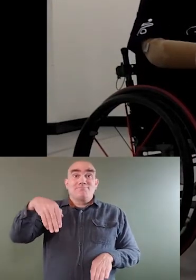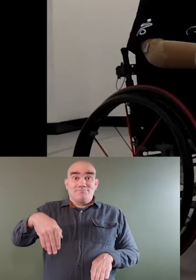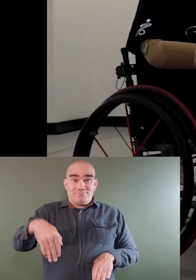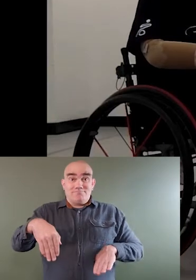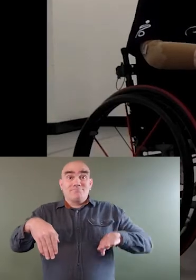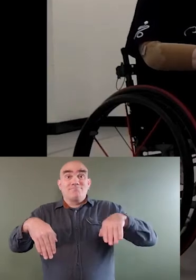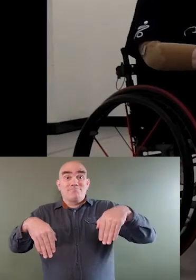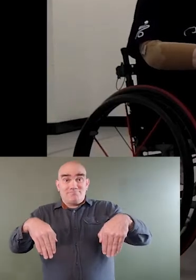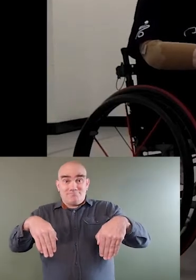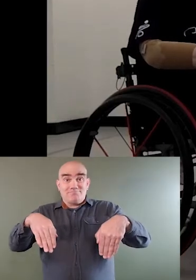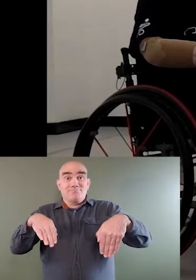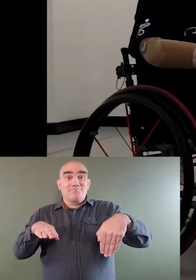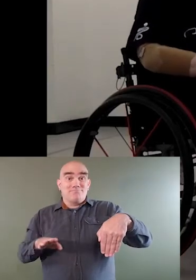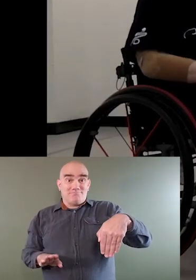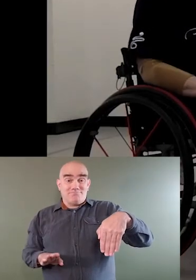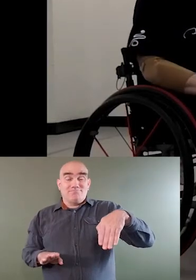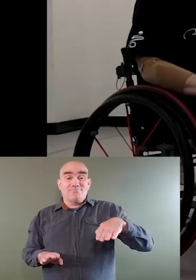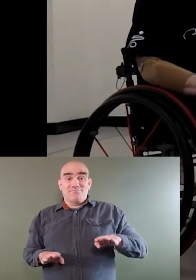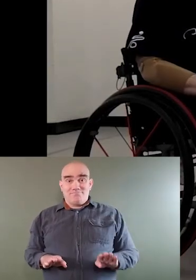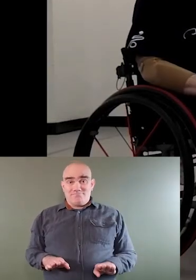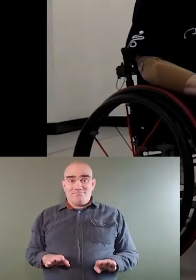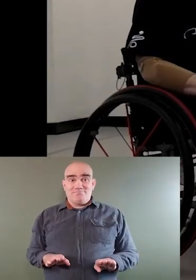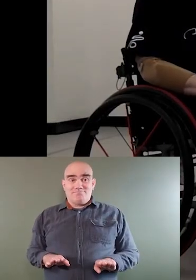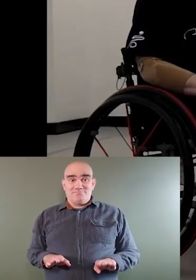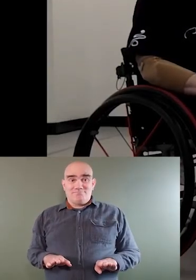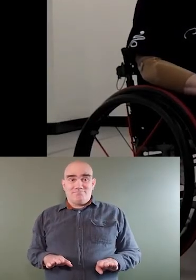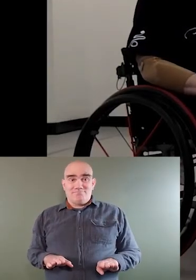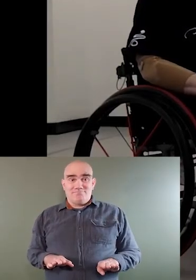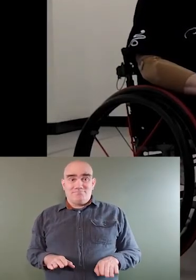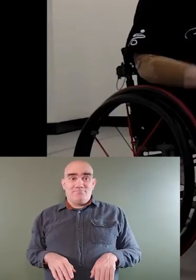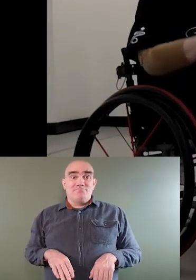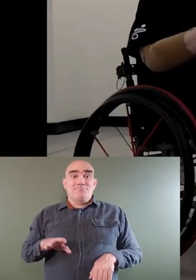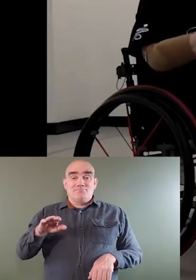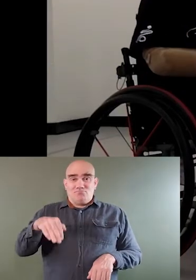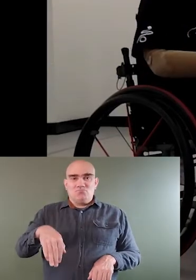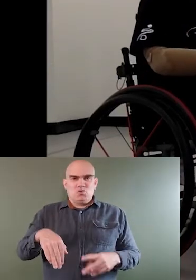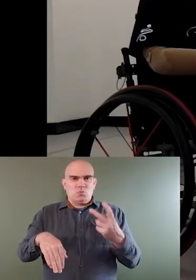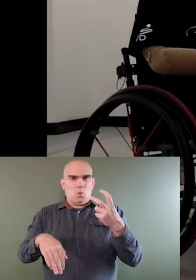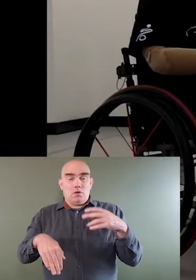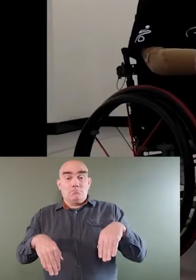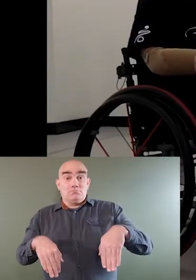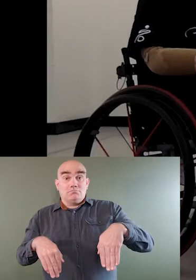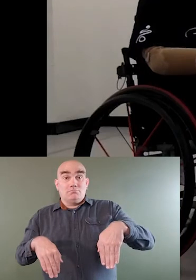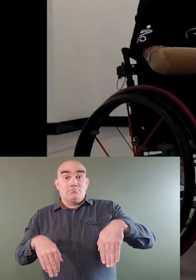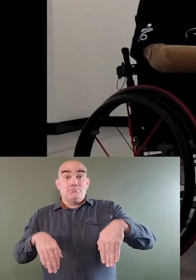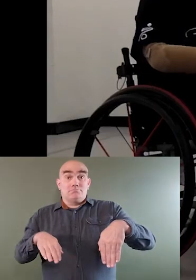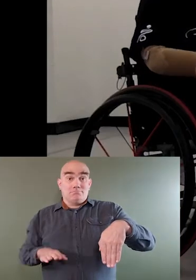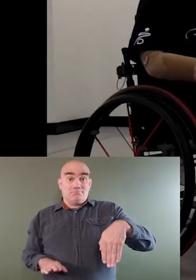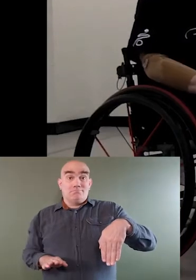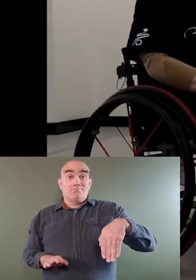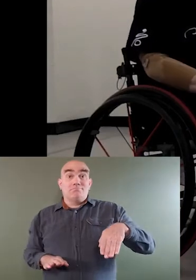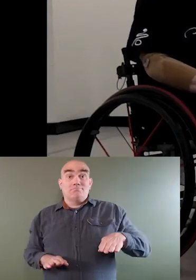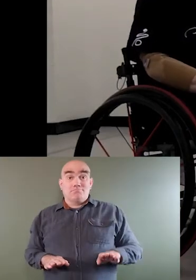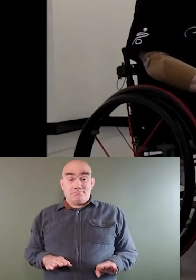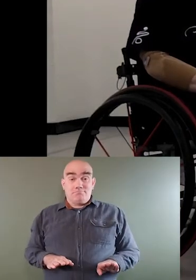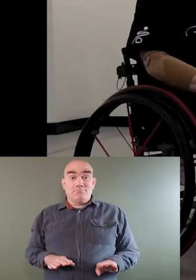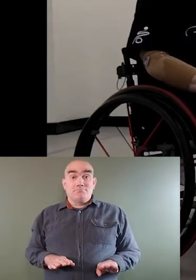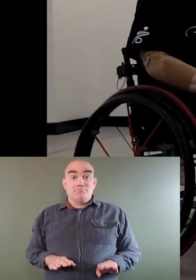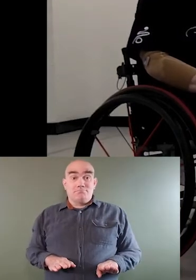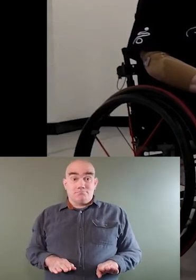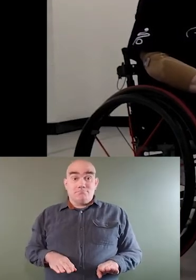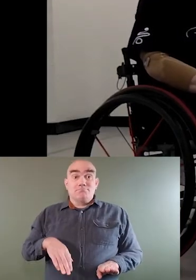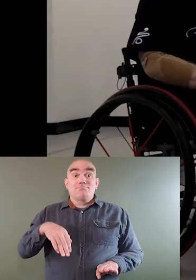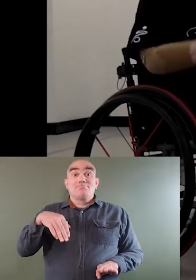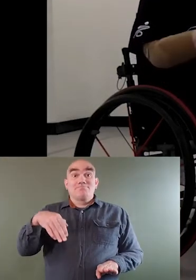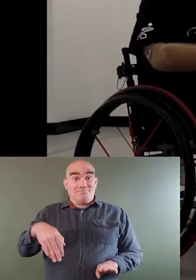front, front, back, back. Let's do two more. Right, left, right,